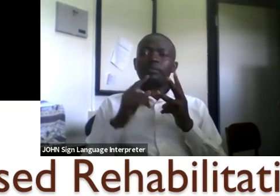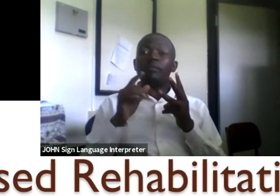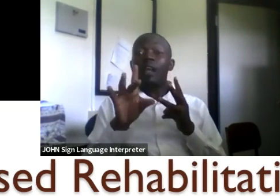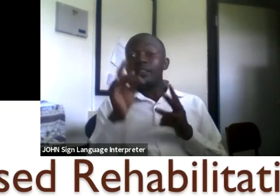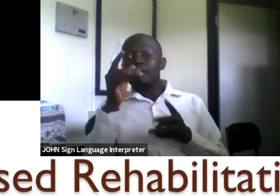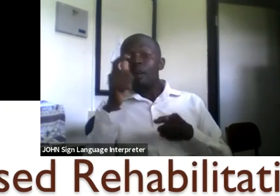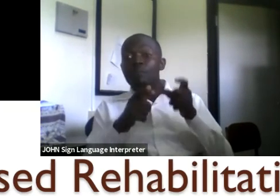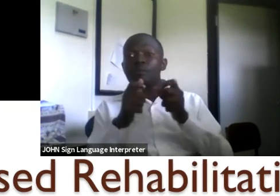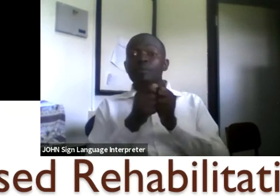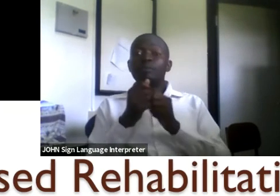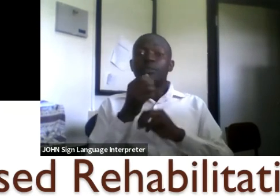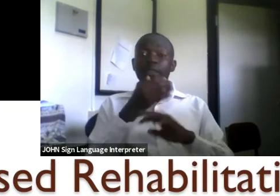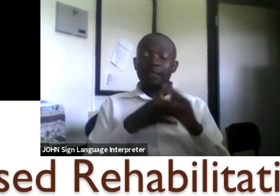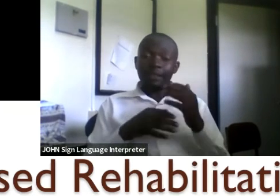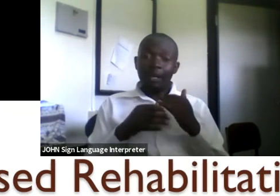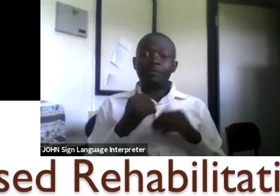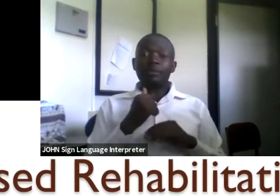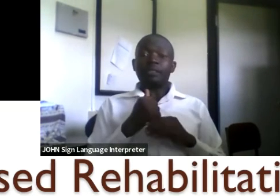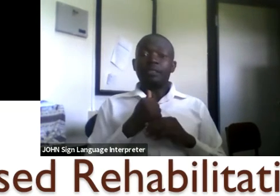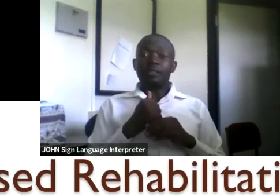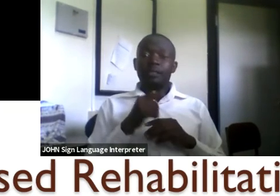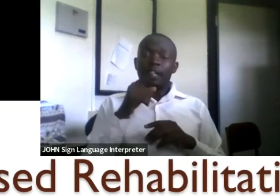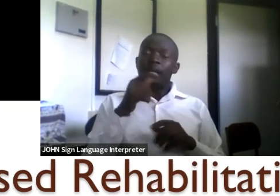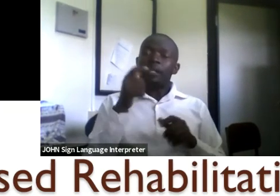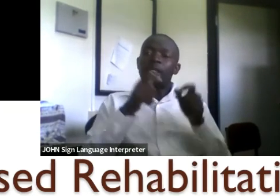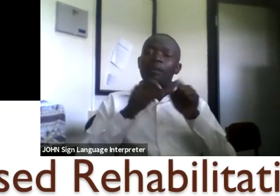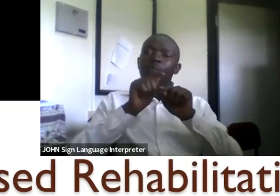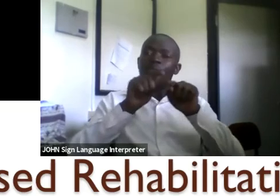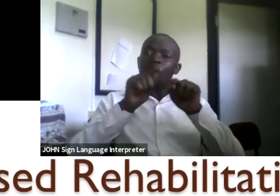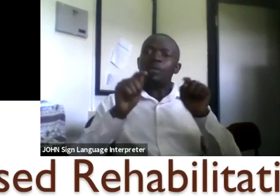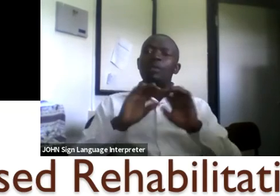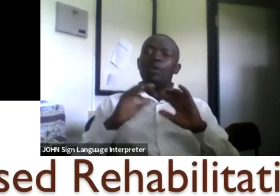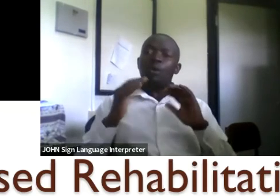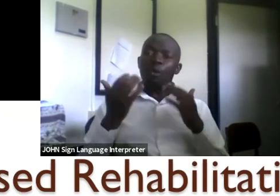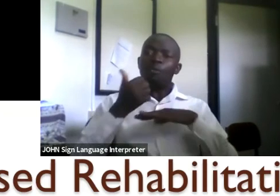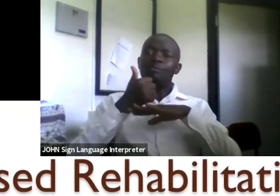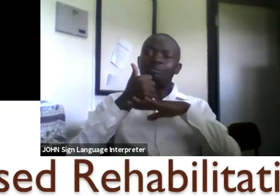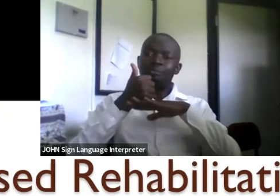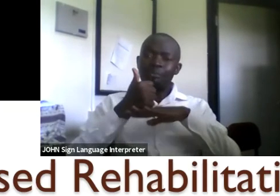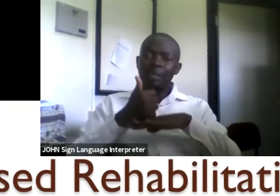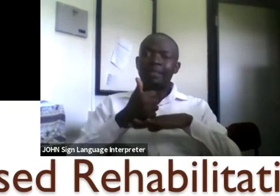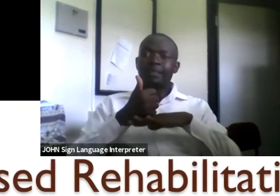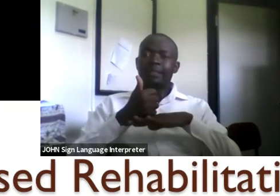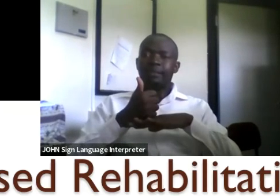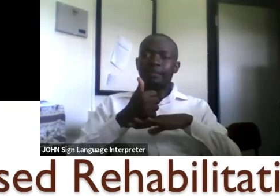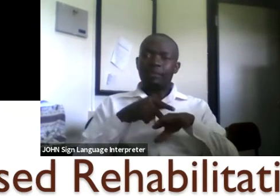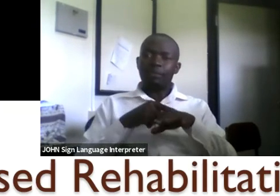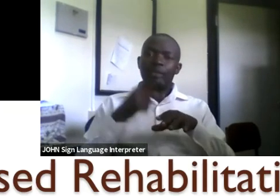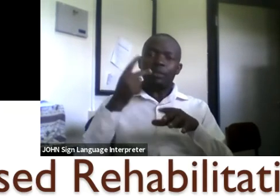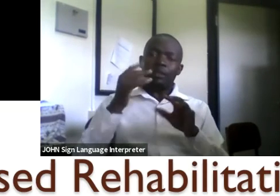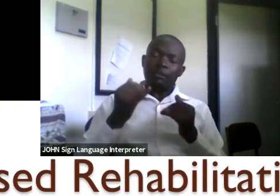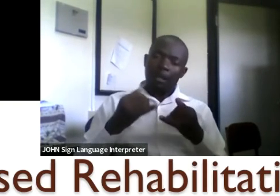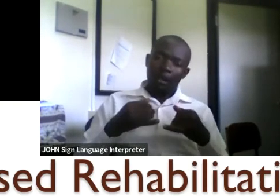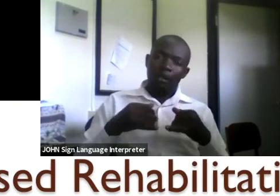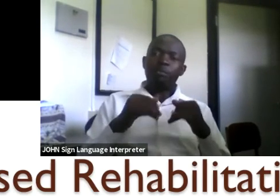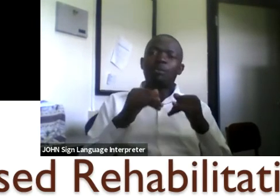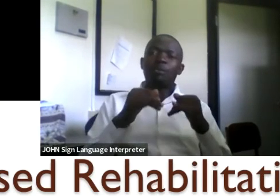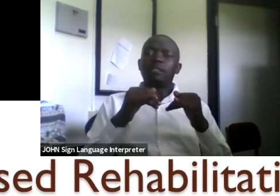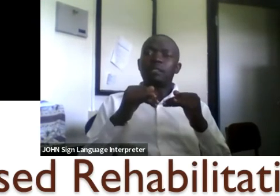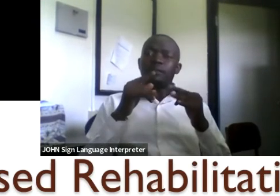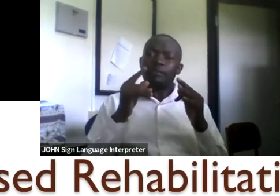with disabilities. And in a population where community-based rehabilitation is implemented, every person